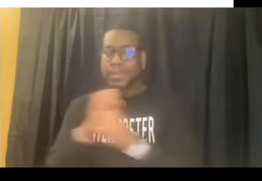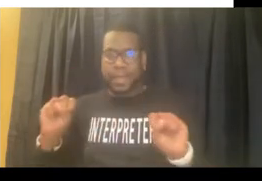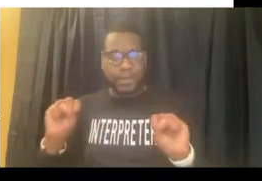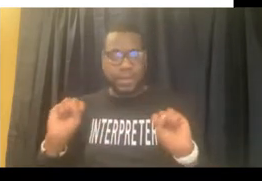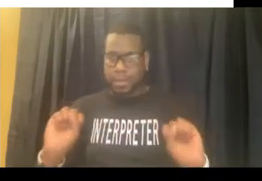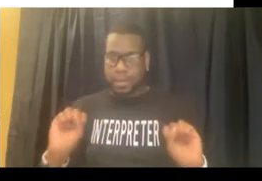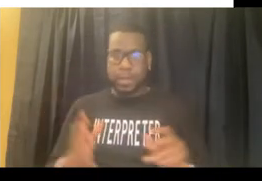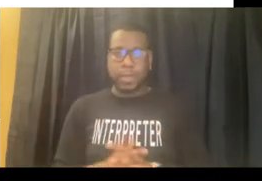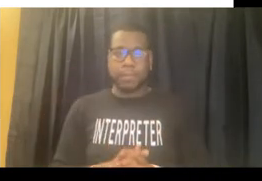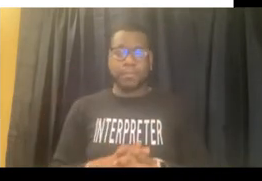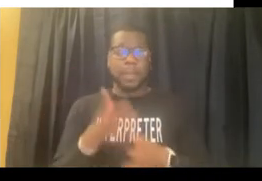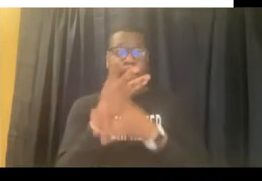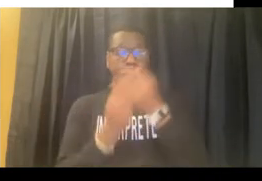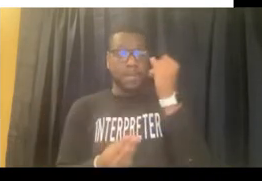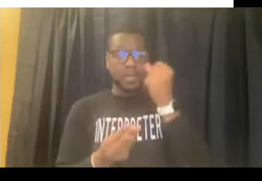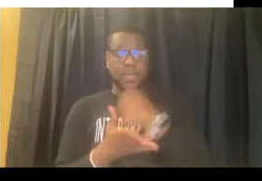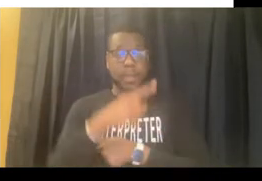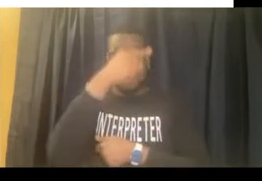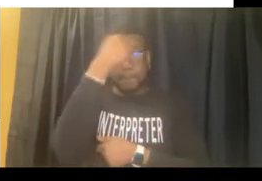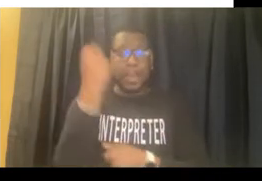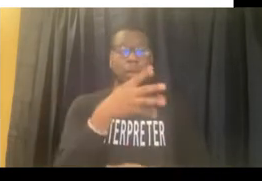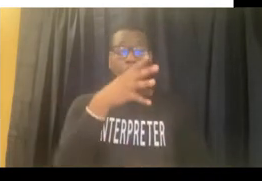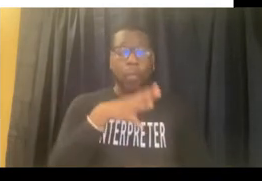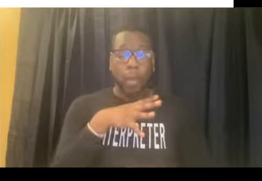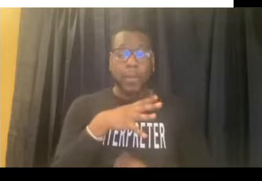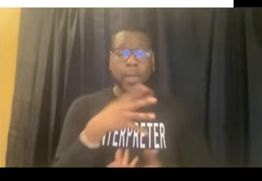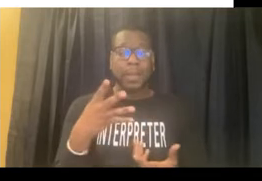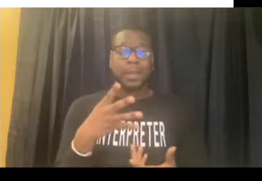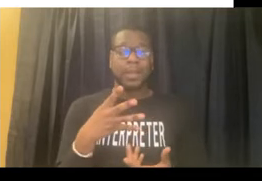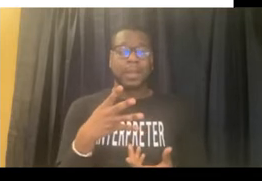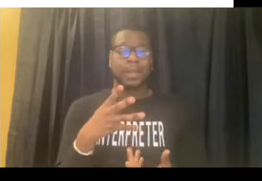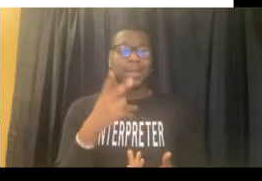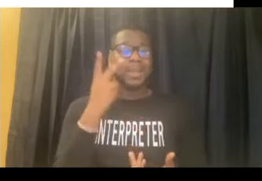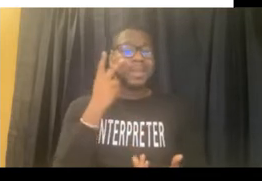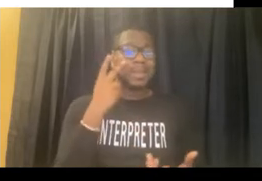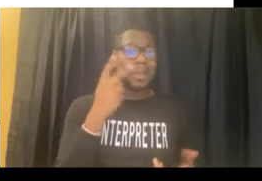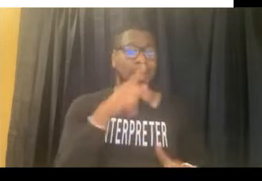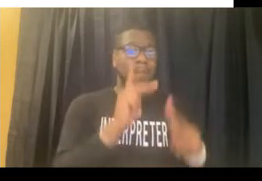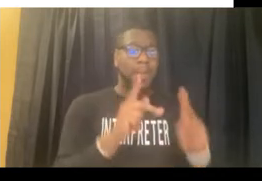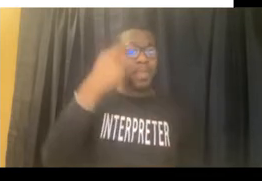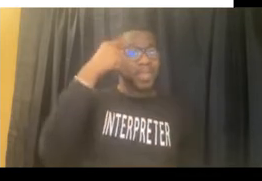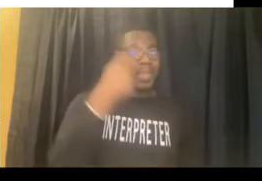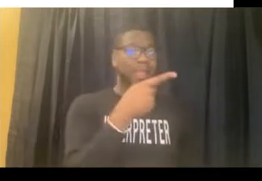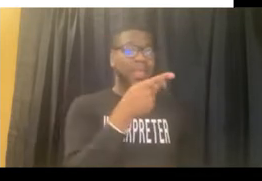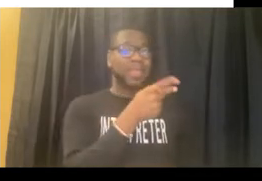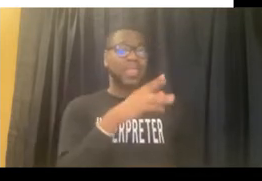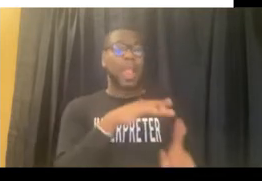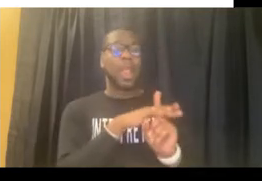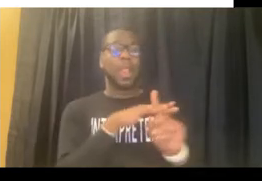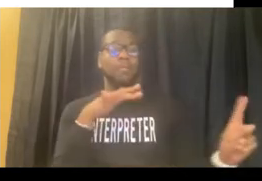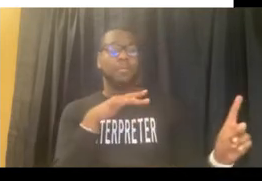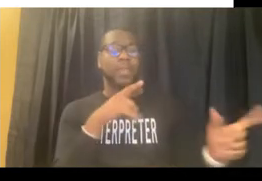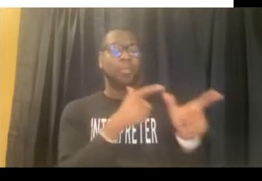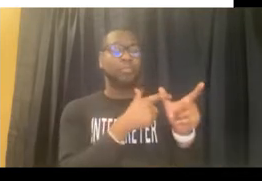Missing African-American women are seen as, they're often seen as runaways rather than missing. I used to work in a group home